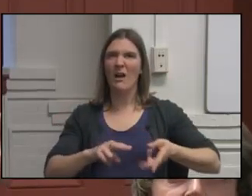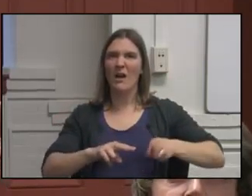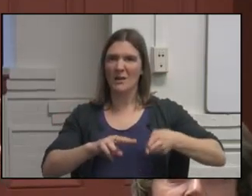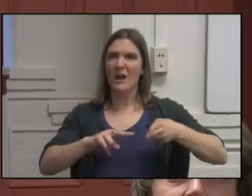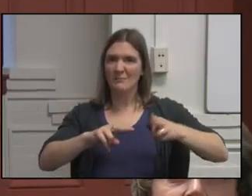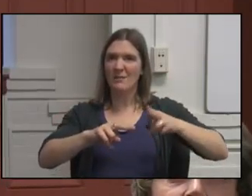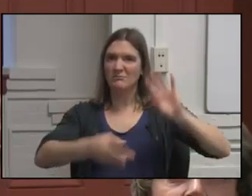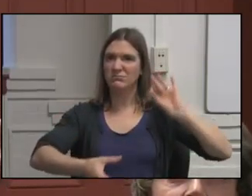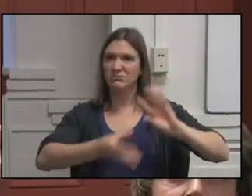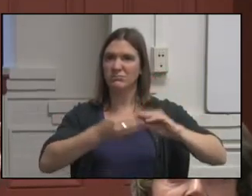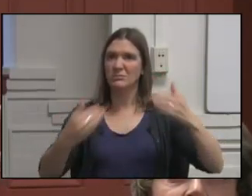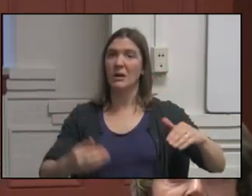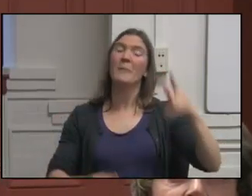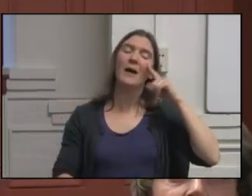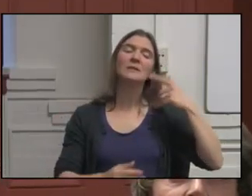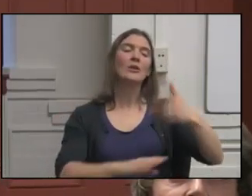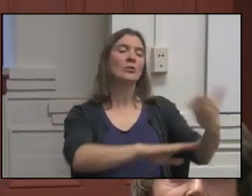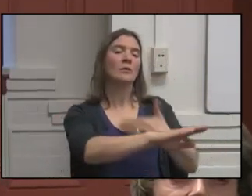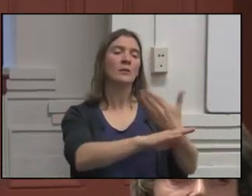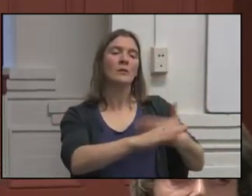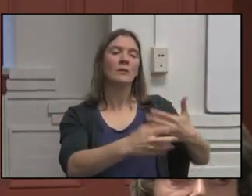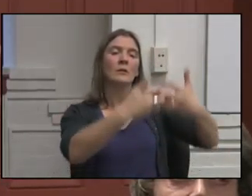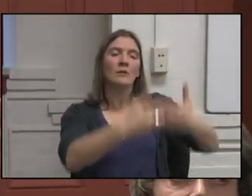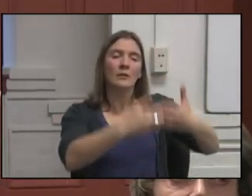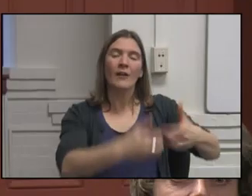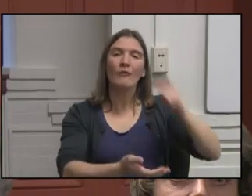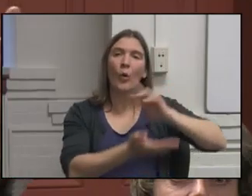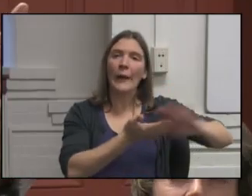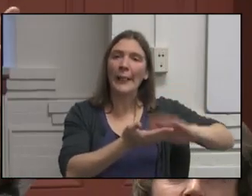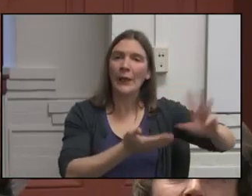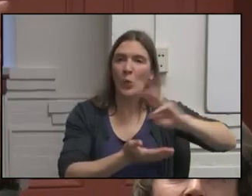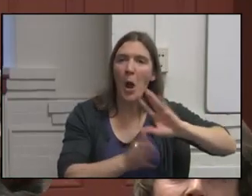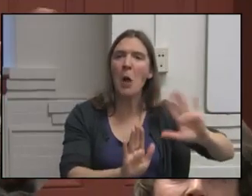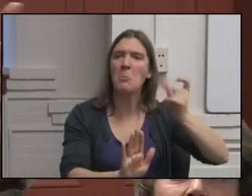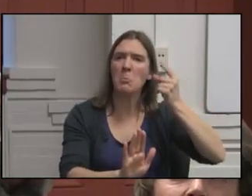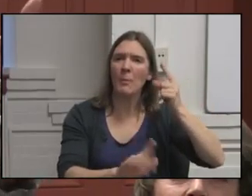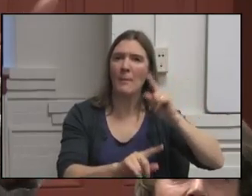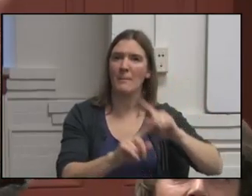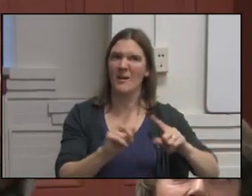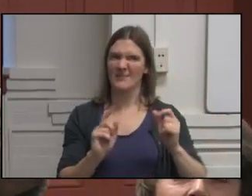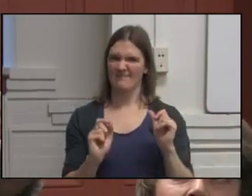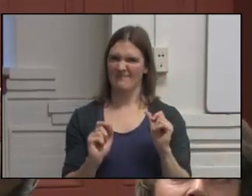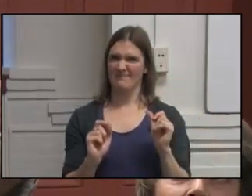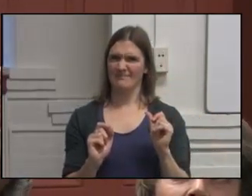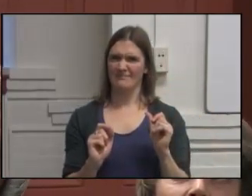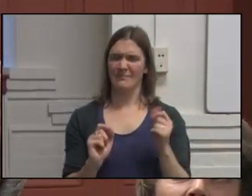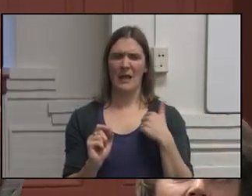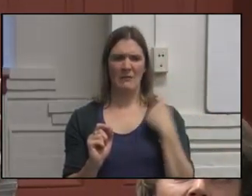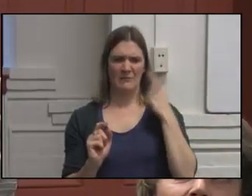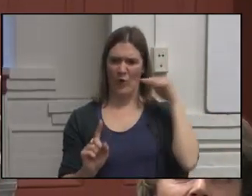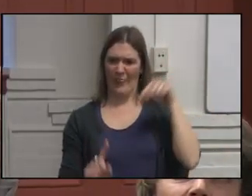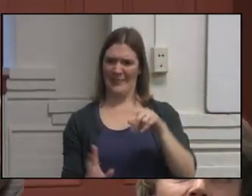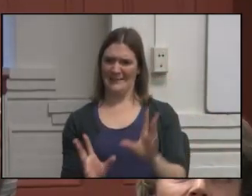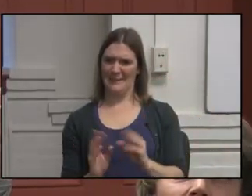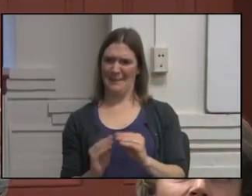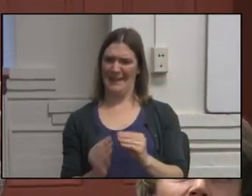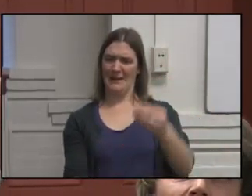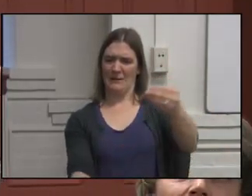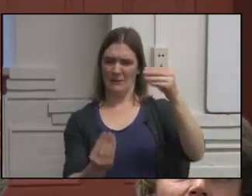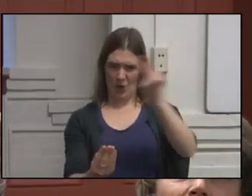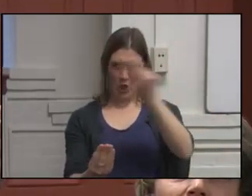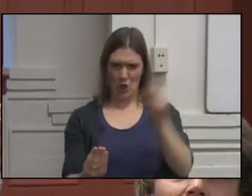of that is because of the sewage treatment plant. However, the information that was distributed in preparation for this meeting didn't